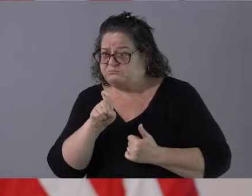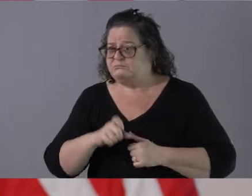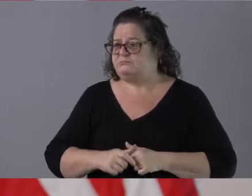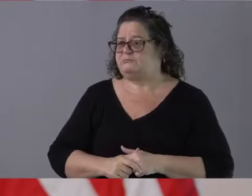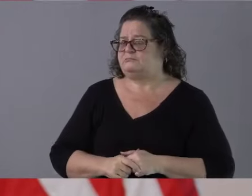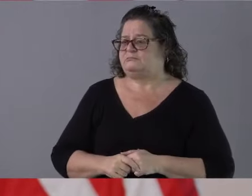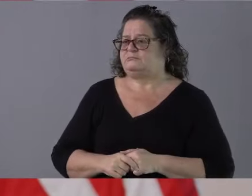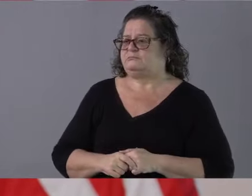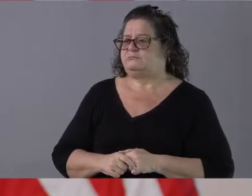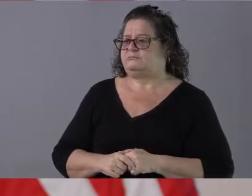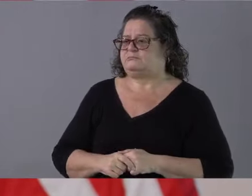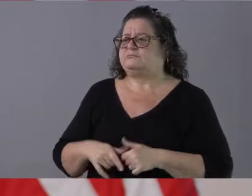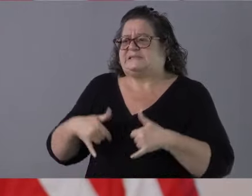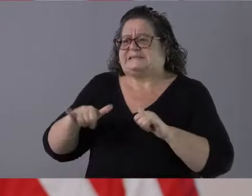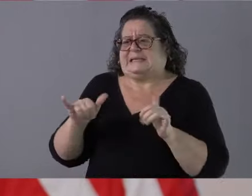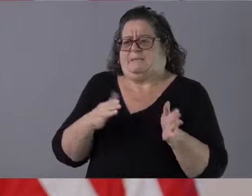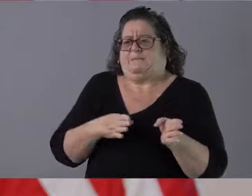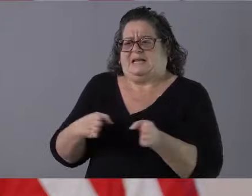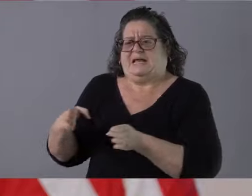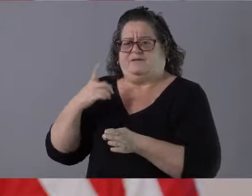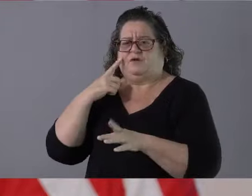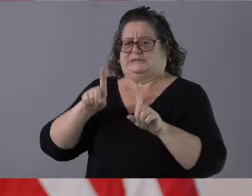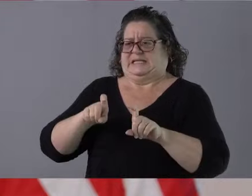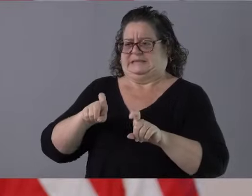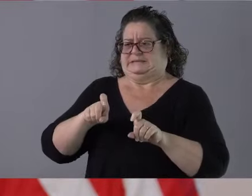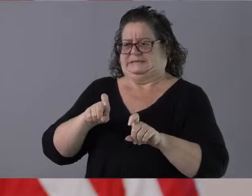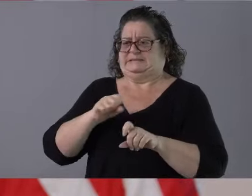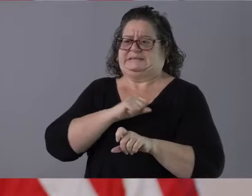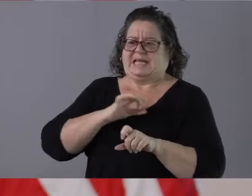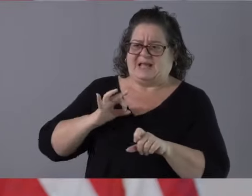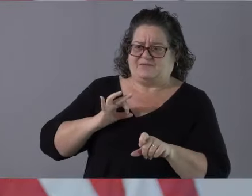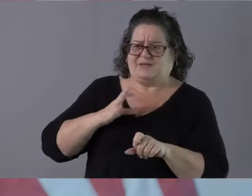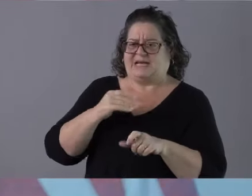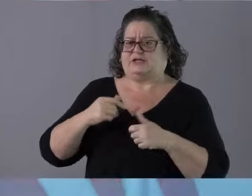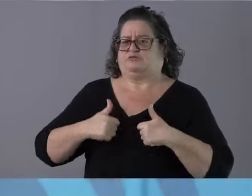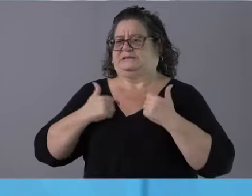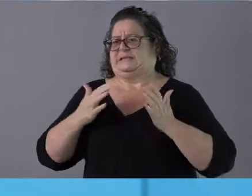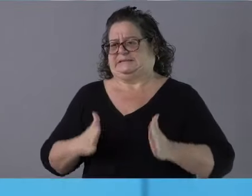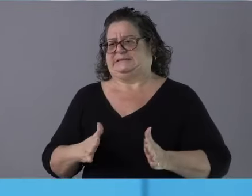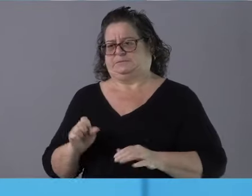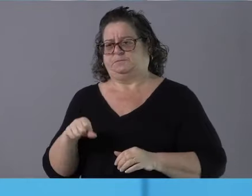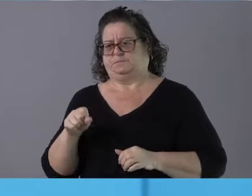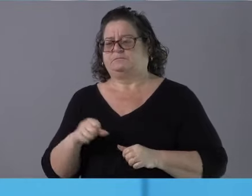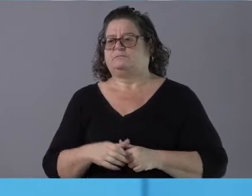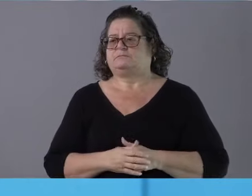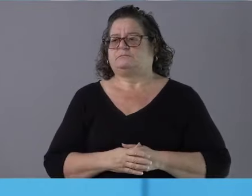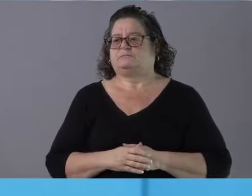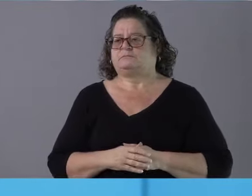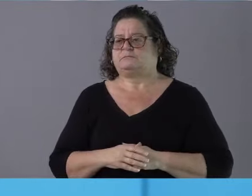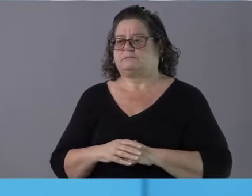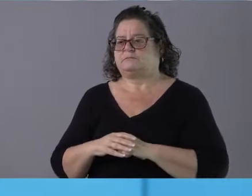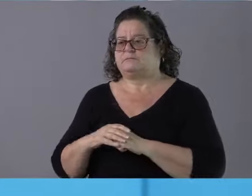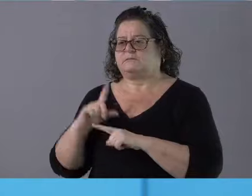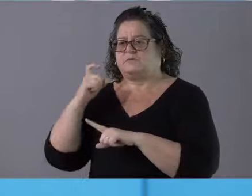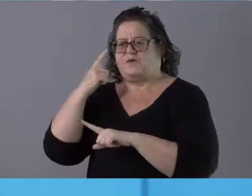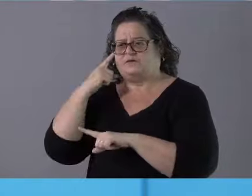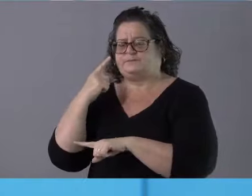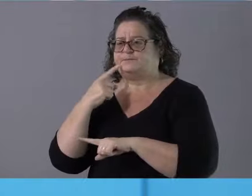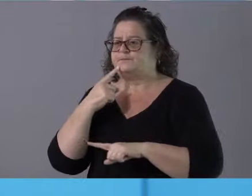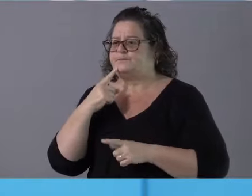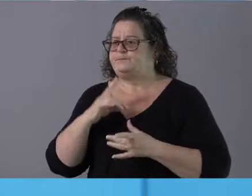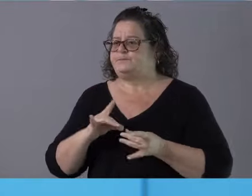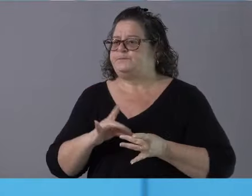for the assisted living staff and residents. Okay. Thank you. The other thing I want to say to Kathy is that we should